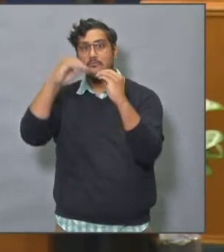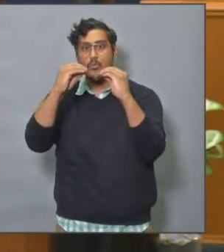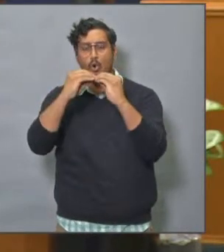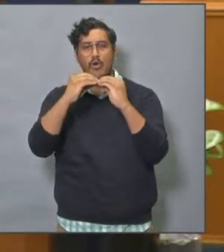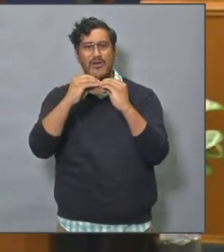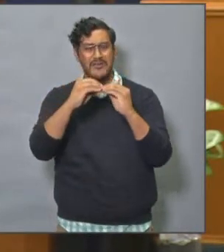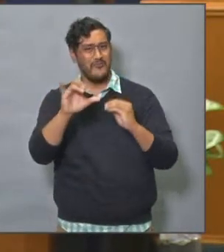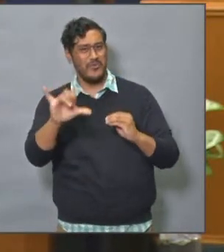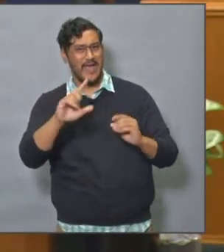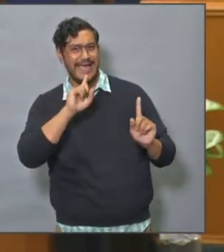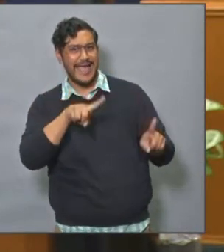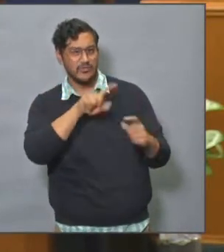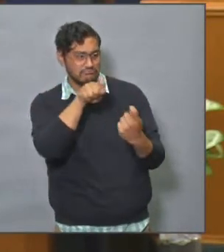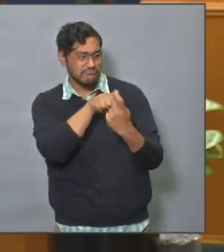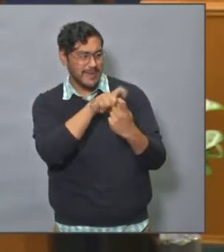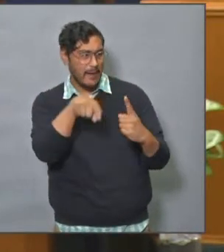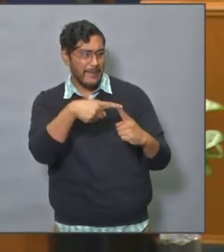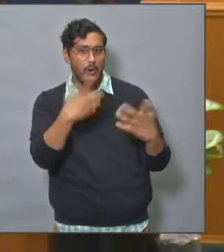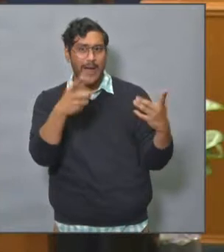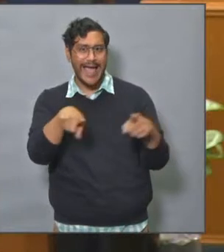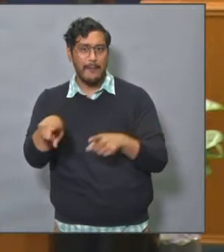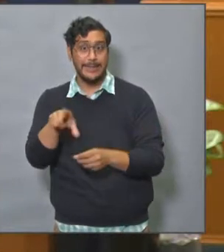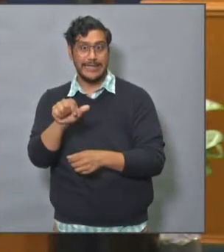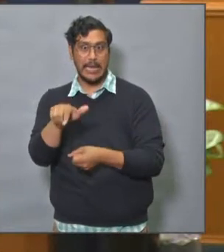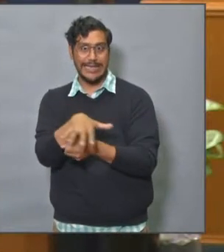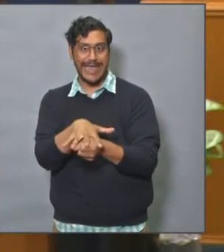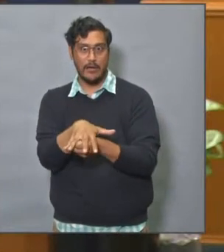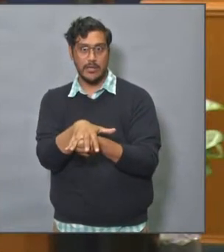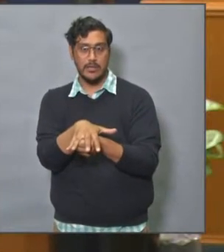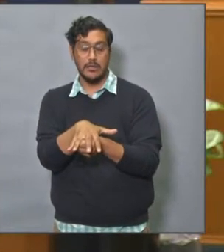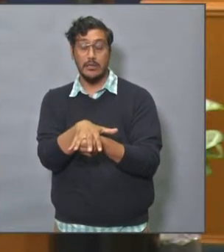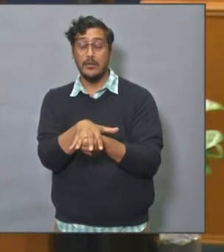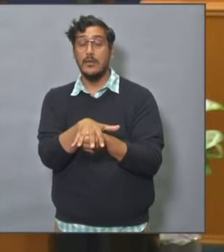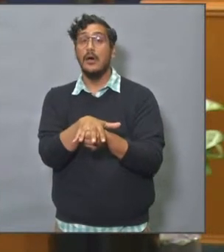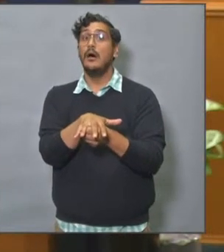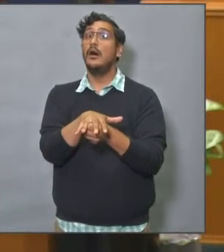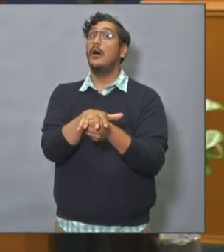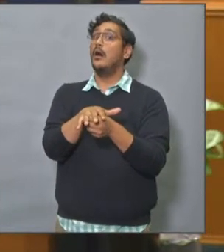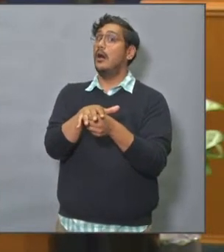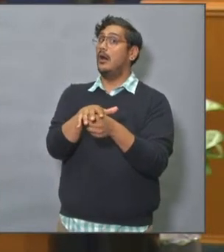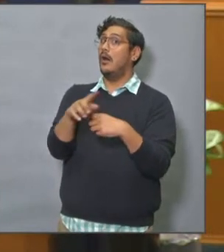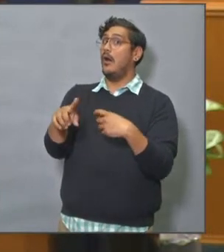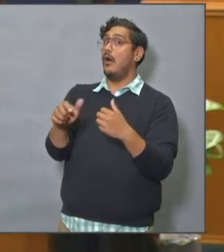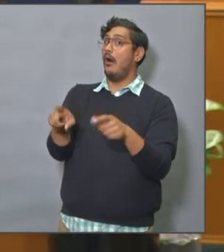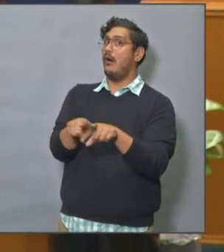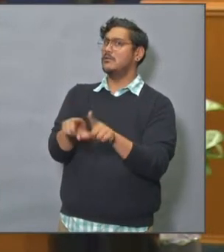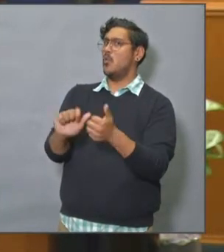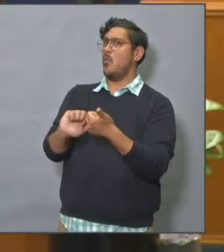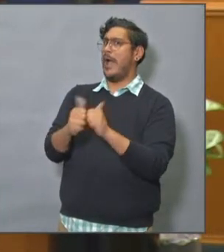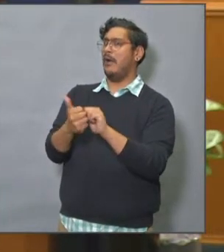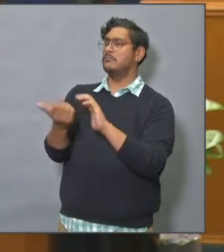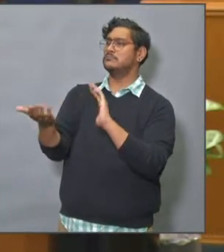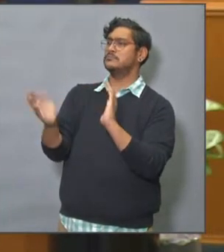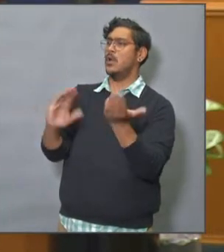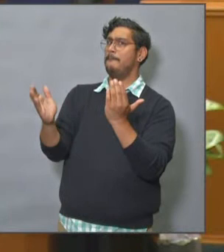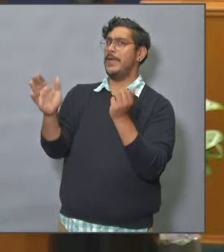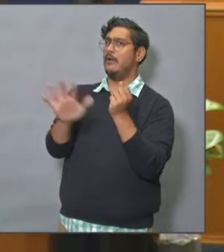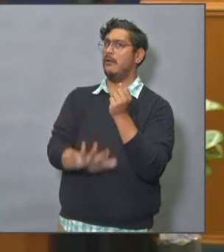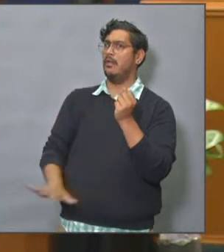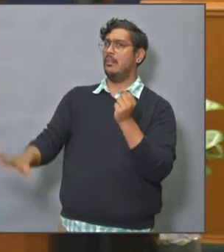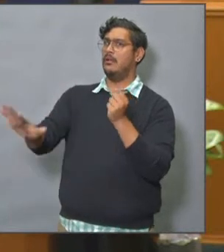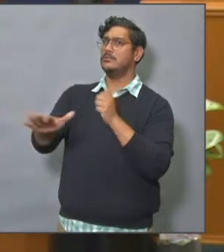happening here in LA County, as well as how does that compare to what's happening in other parts of the country and other parts of the world.